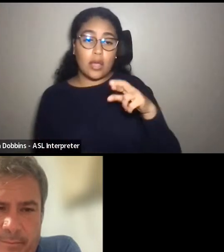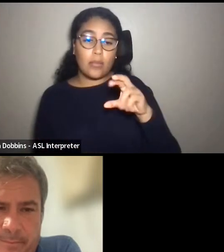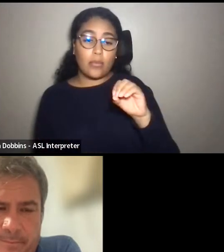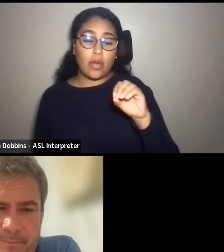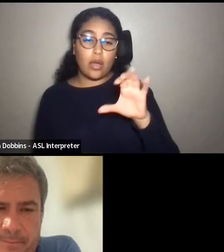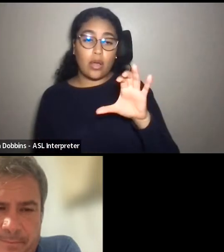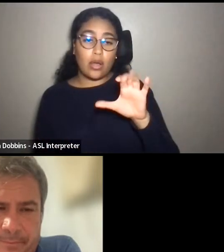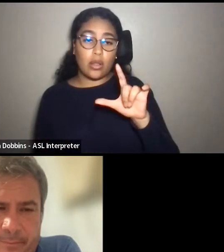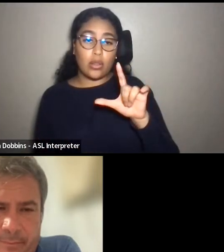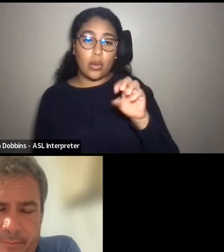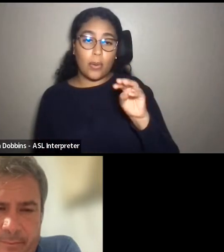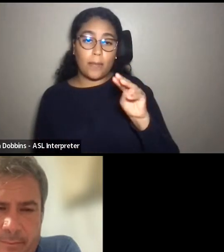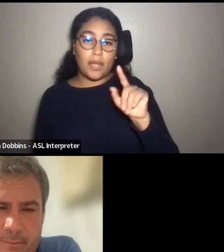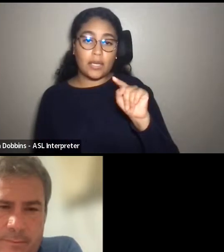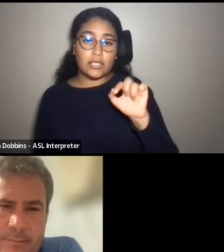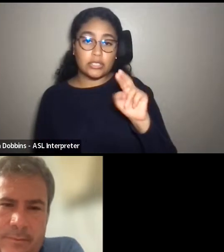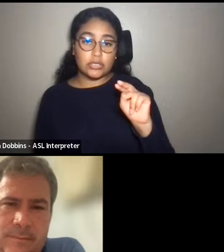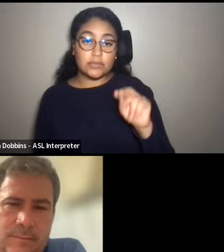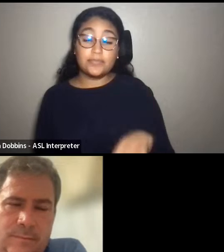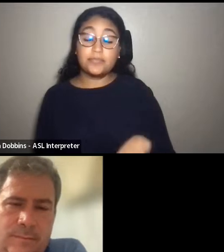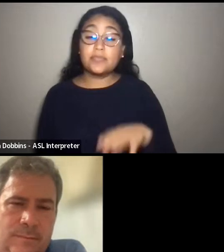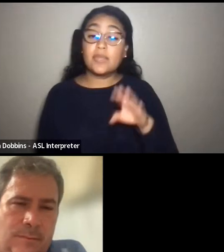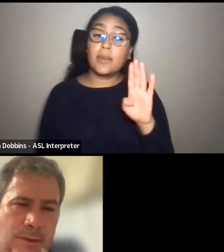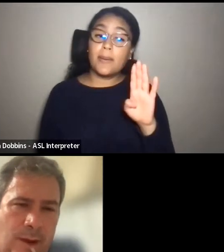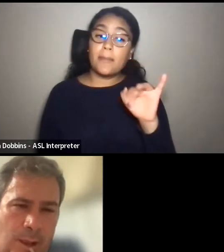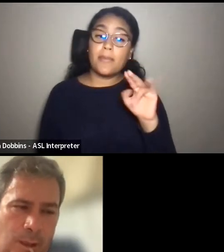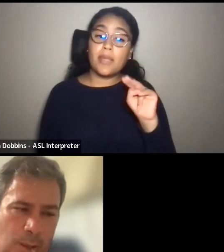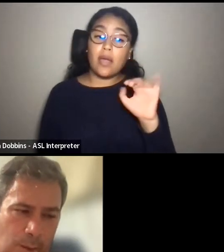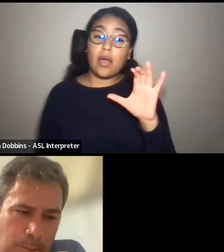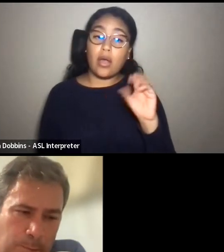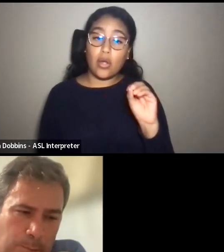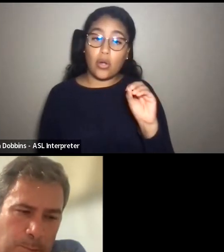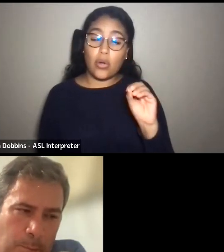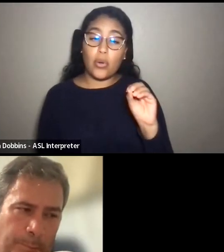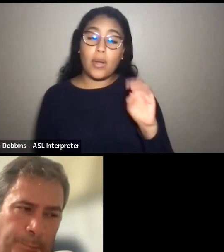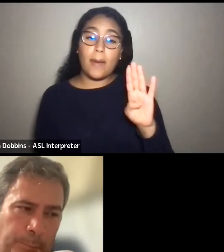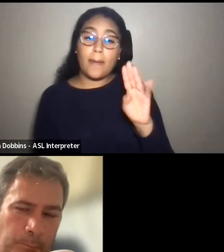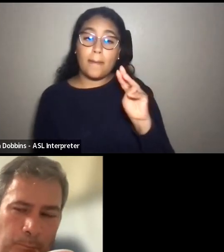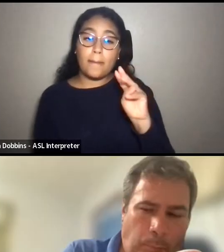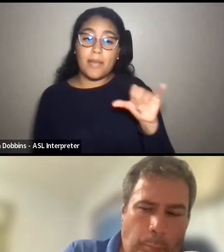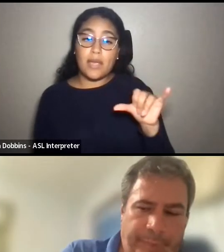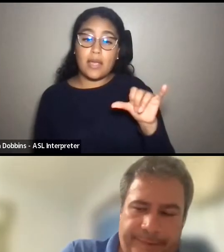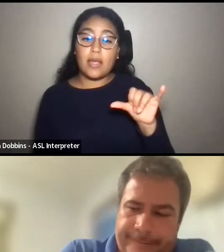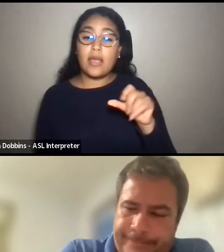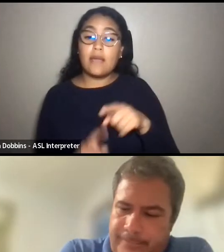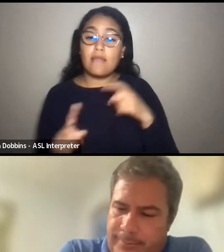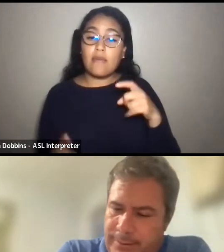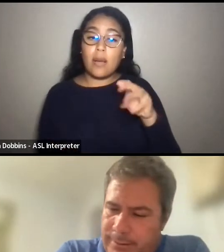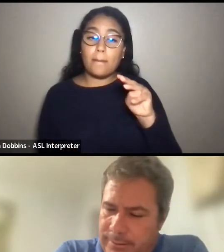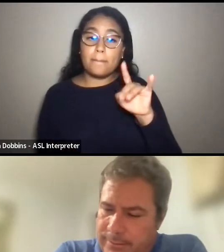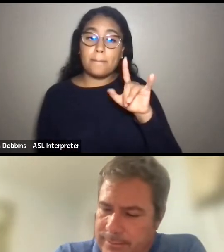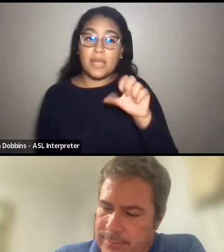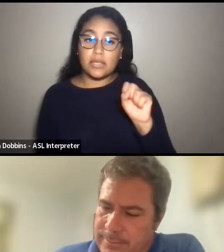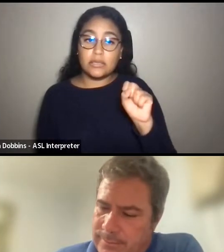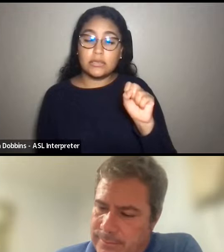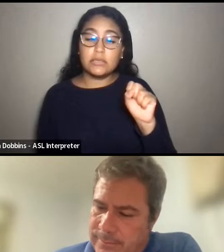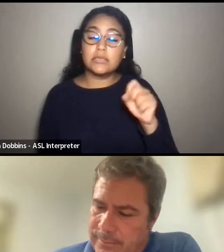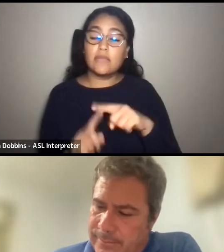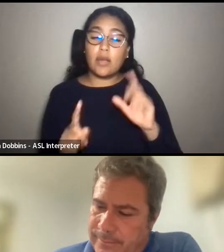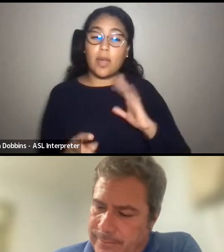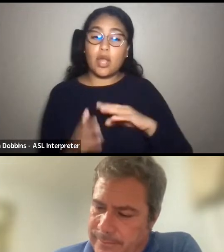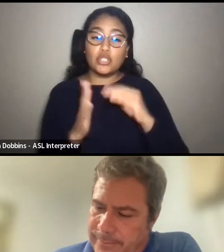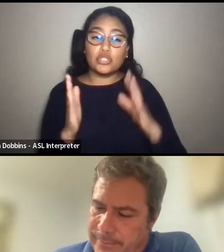again, we are joined by Bianca May Santos, who is an 11th grader from Mills and from our Student Board Council to read